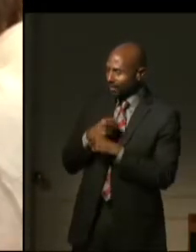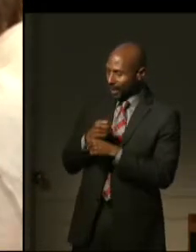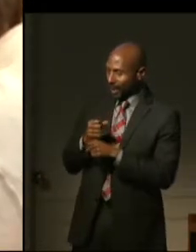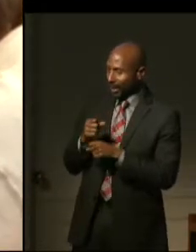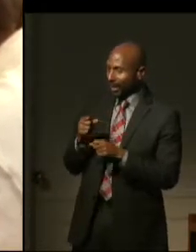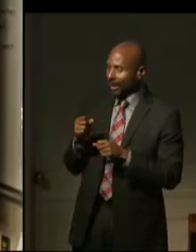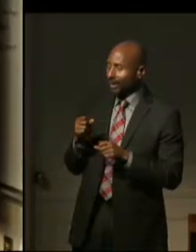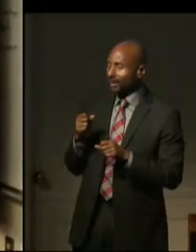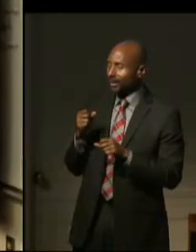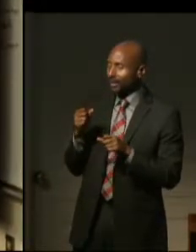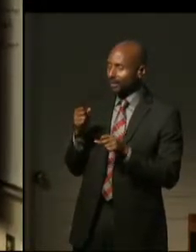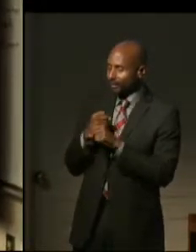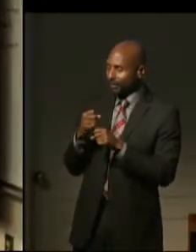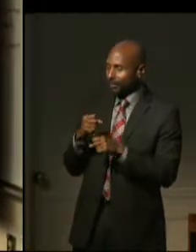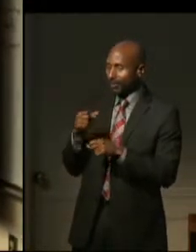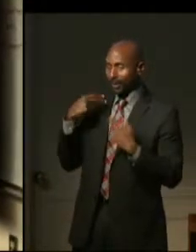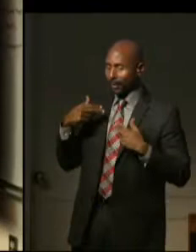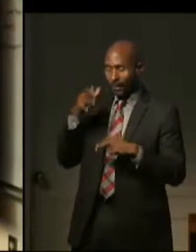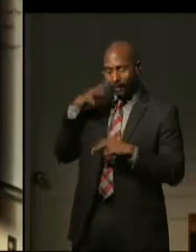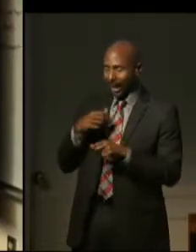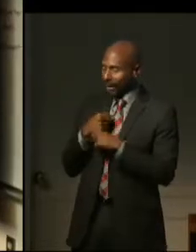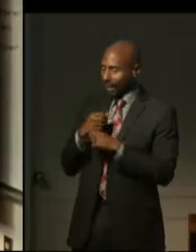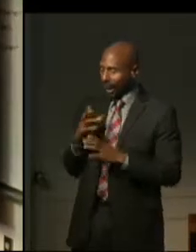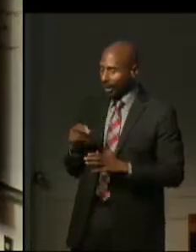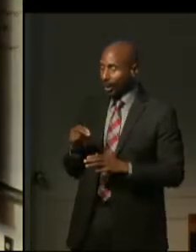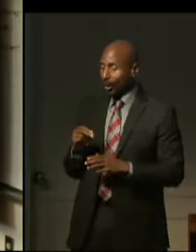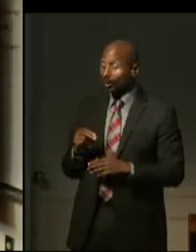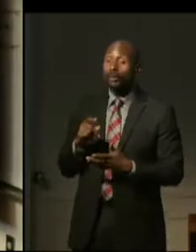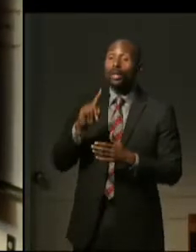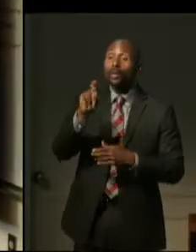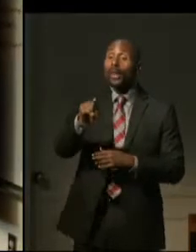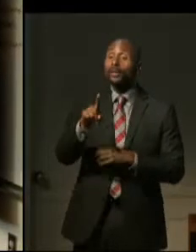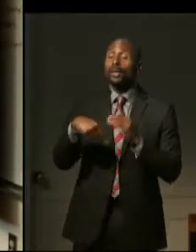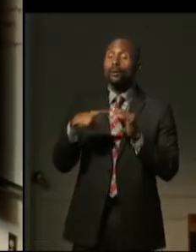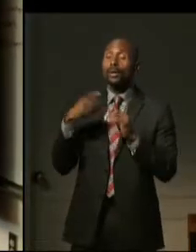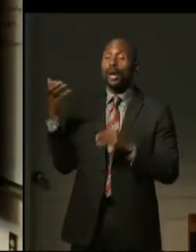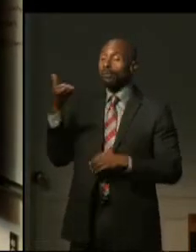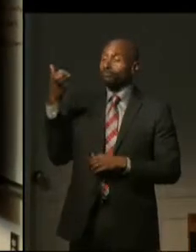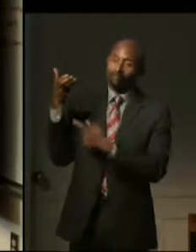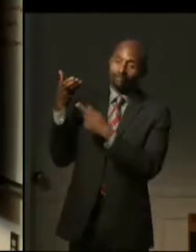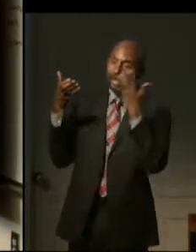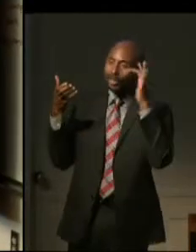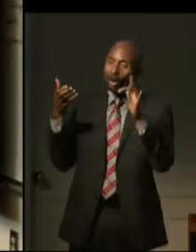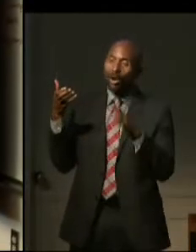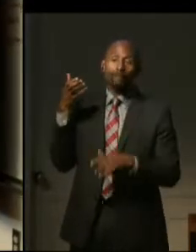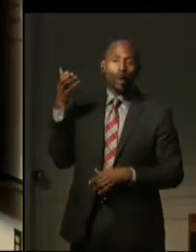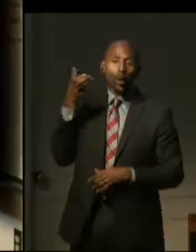about smartphone? Yay. Yep. The wooden toy.